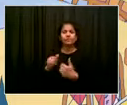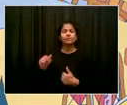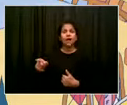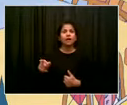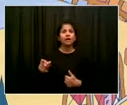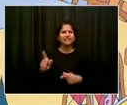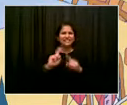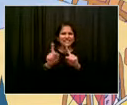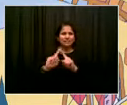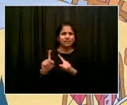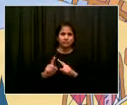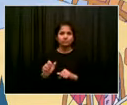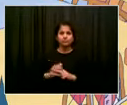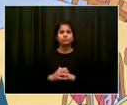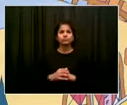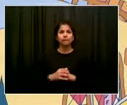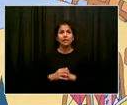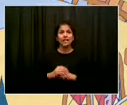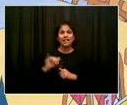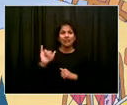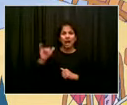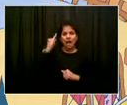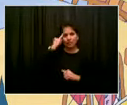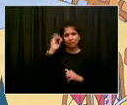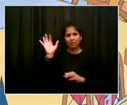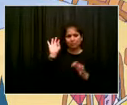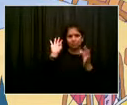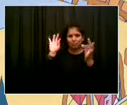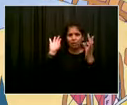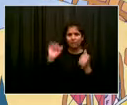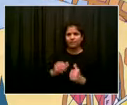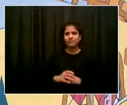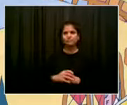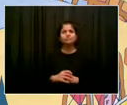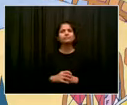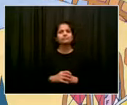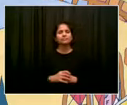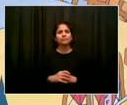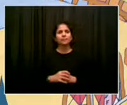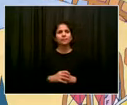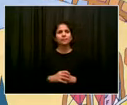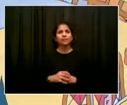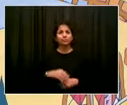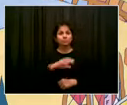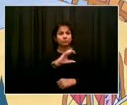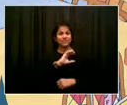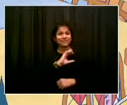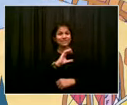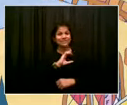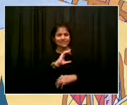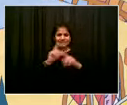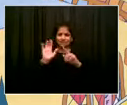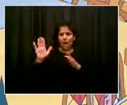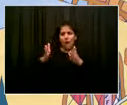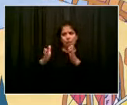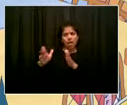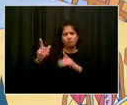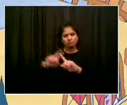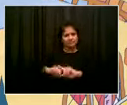the idea of an entirely different approach to how police and community can work together, this is